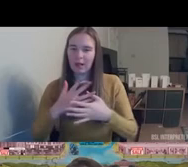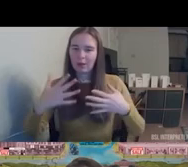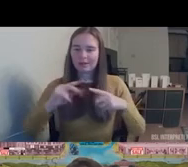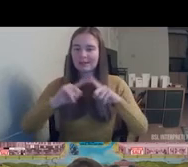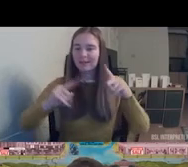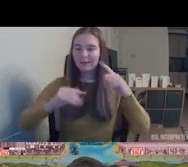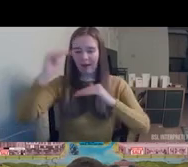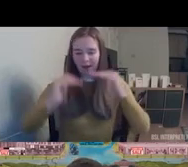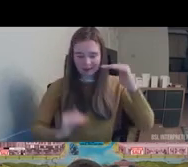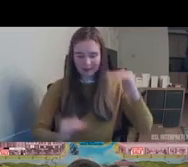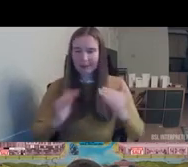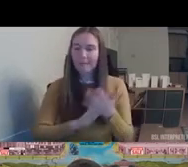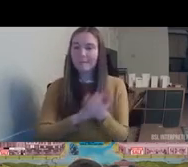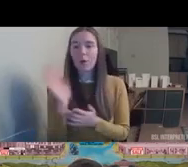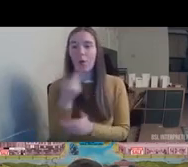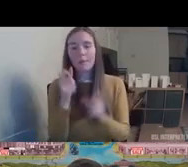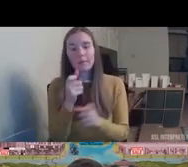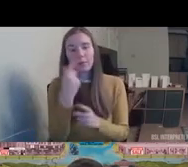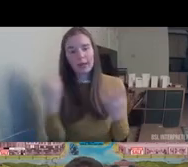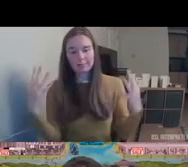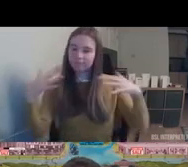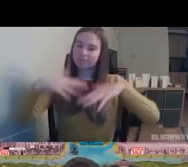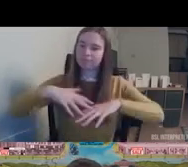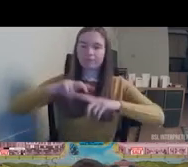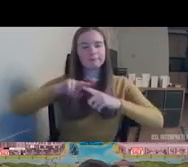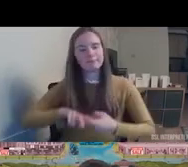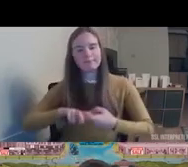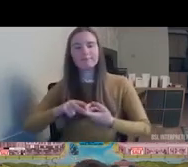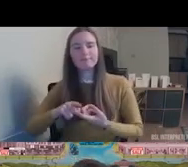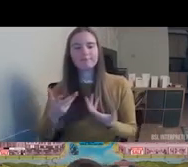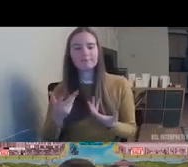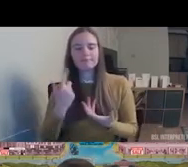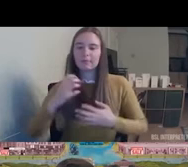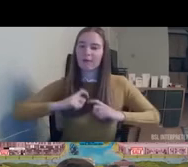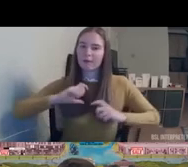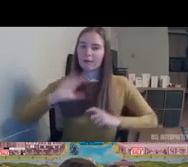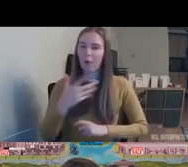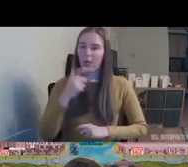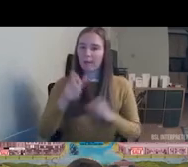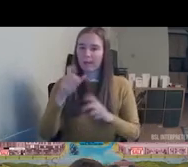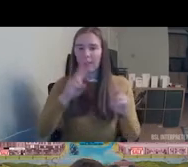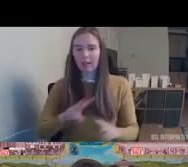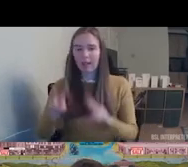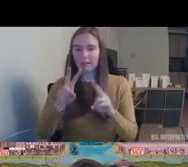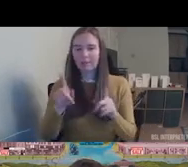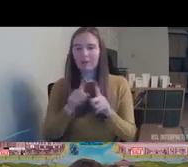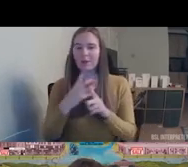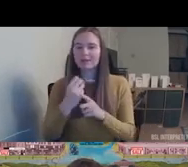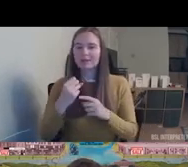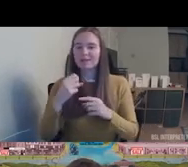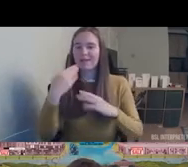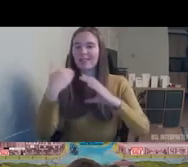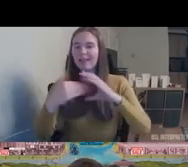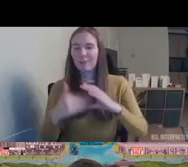therefore allows everyone to come around the table together. And it's got pieces of infrastructure embedded in it, such as a letterbox and plug